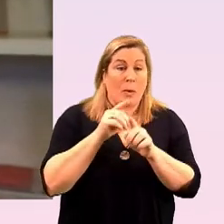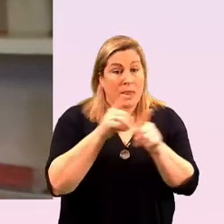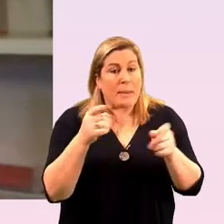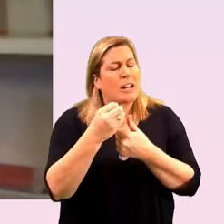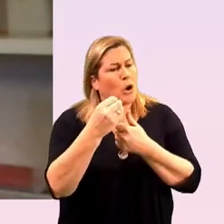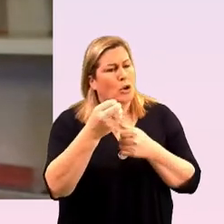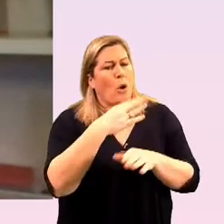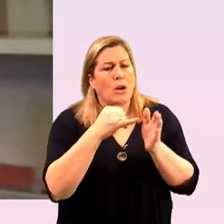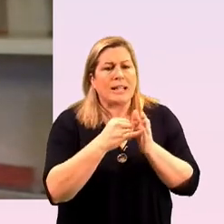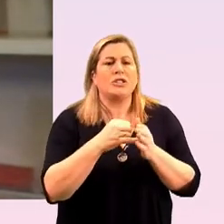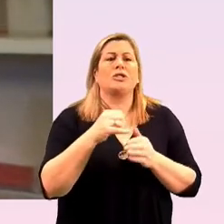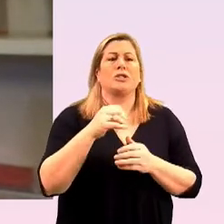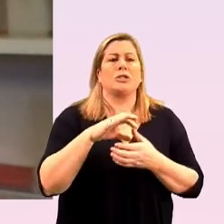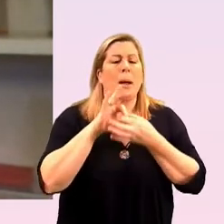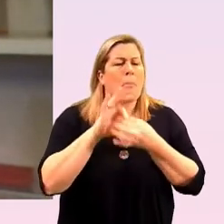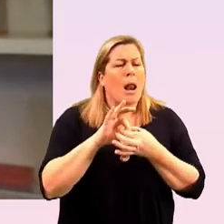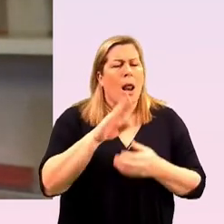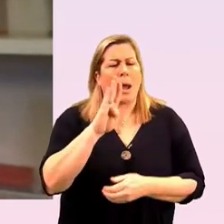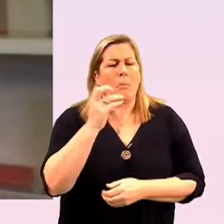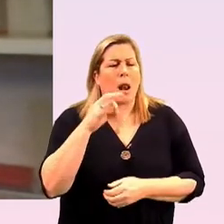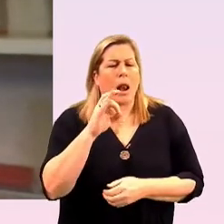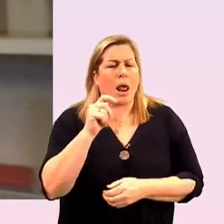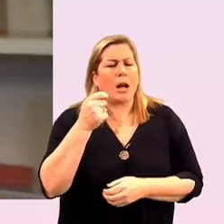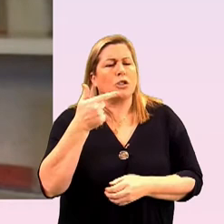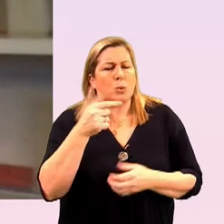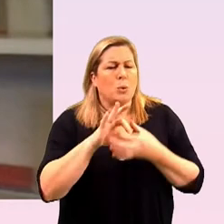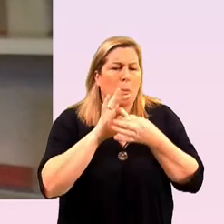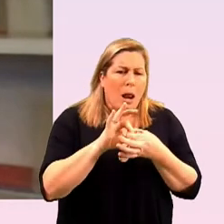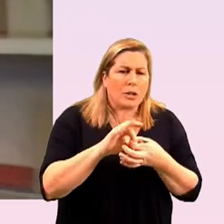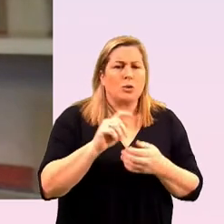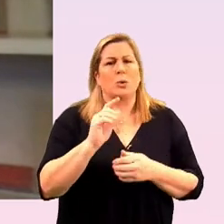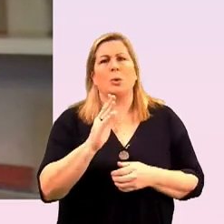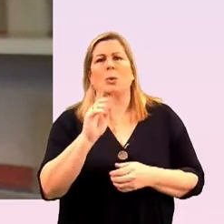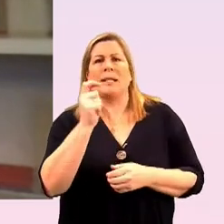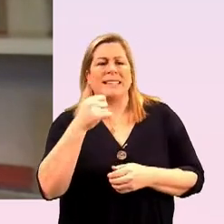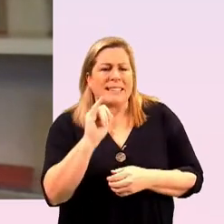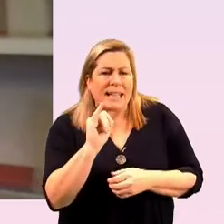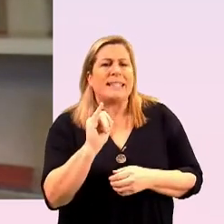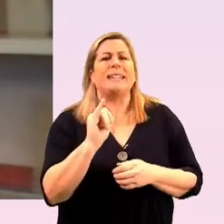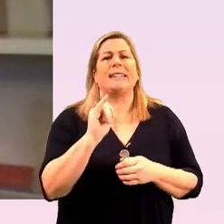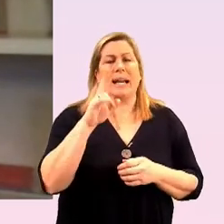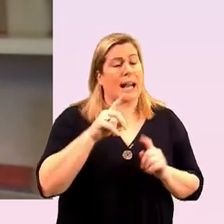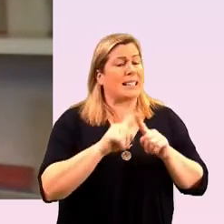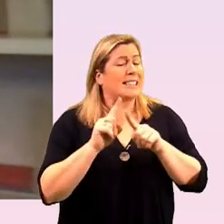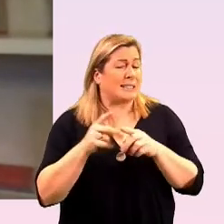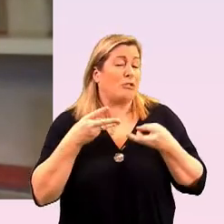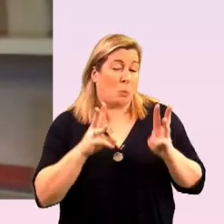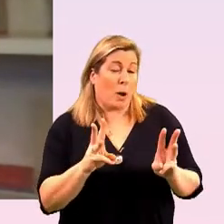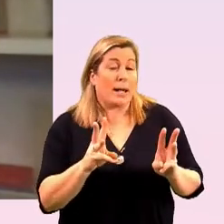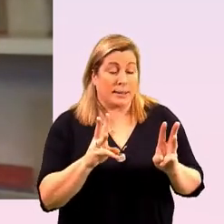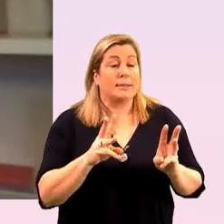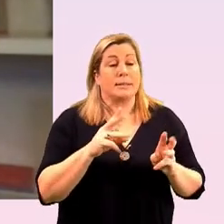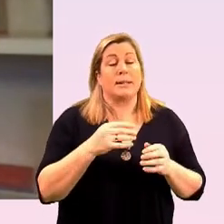country, belong to TENI and so on. You know, and that can be done in different ways. Like, there are obvious means